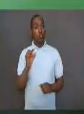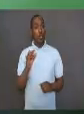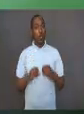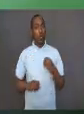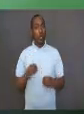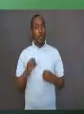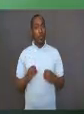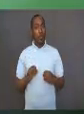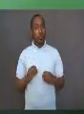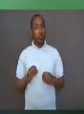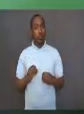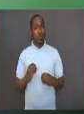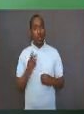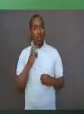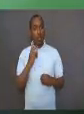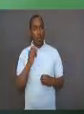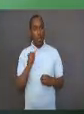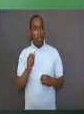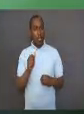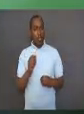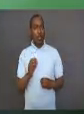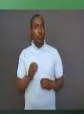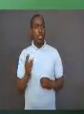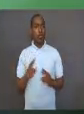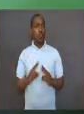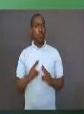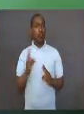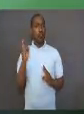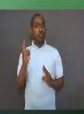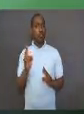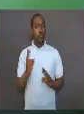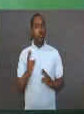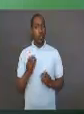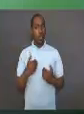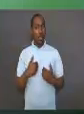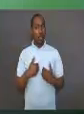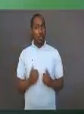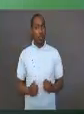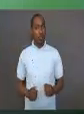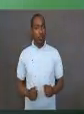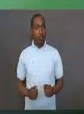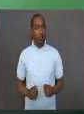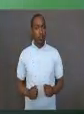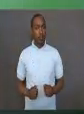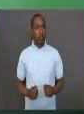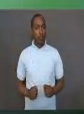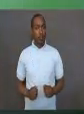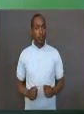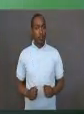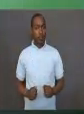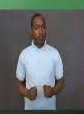which we would not even be able to stay alive and healthy.